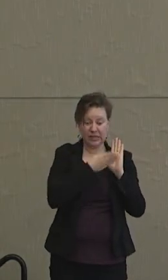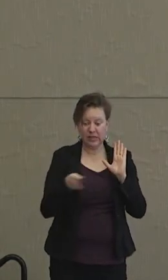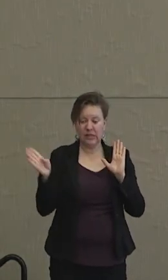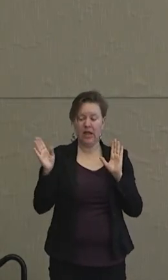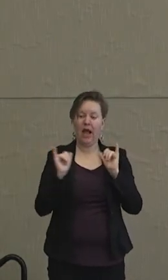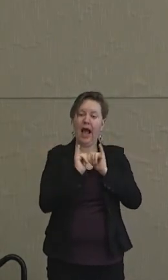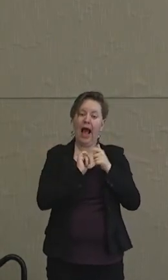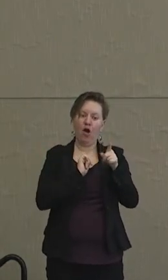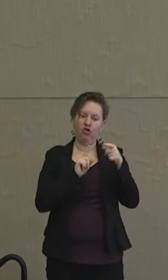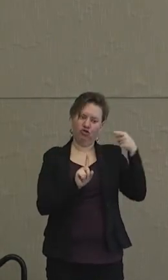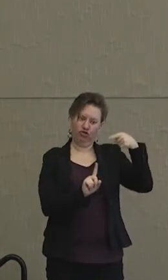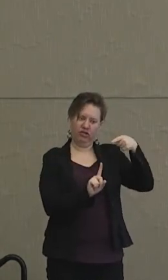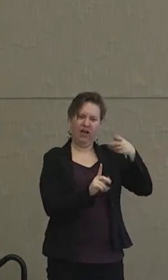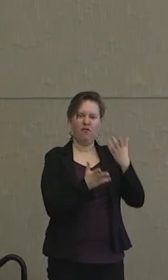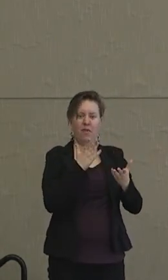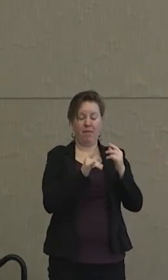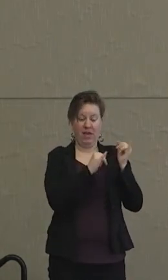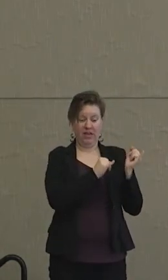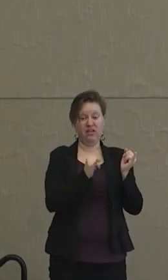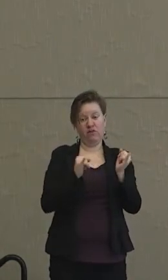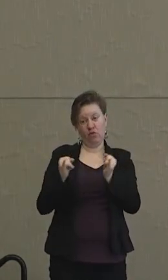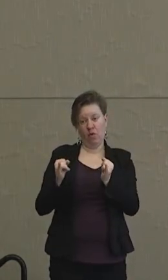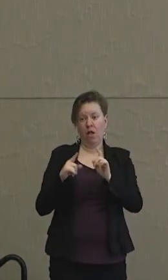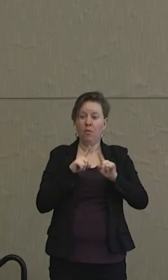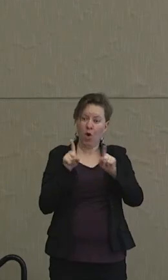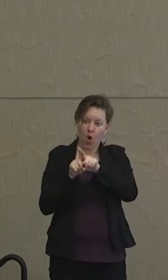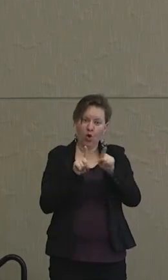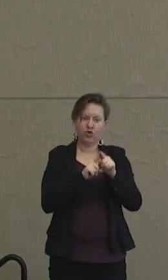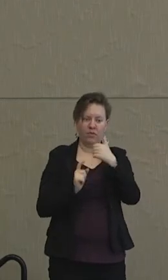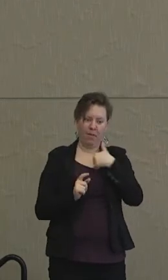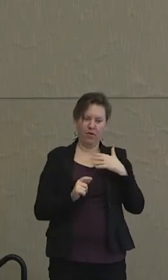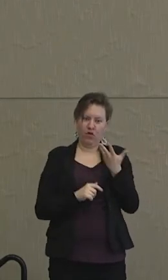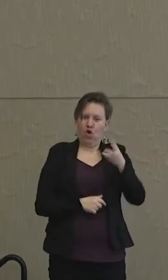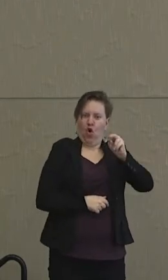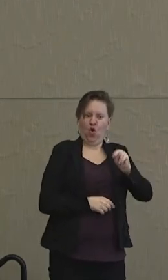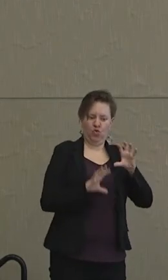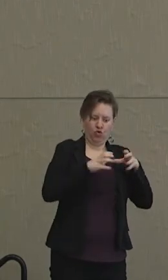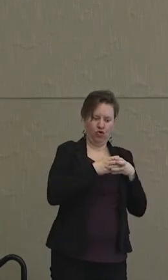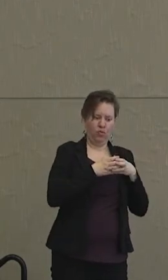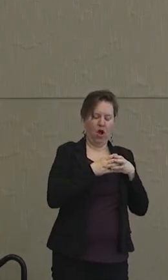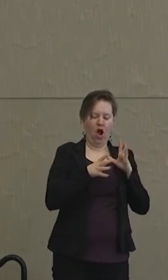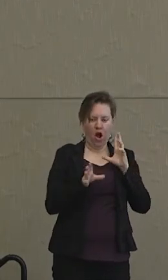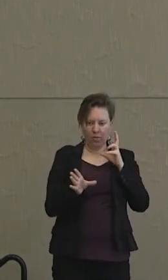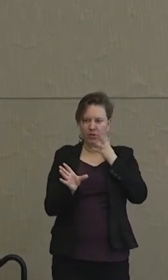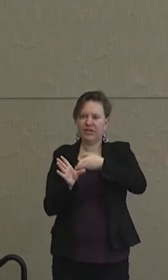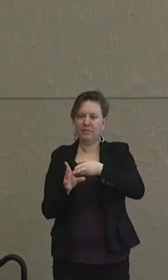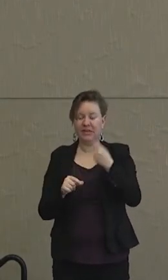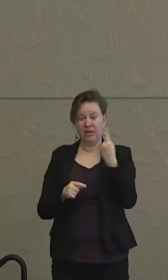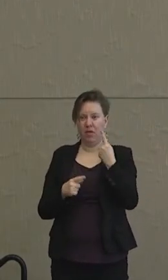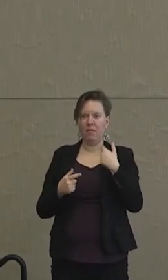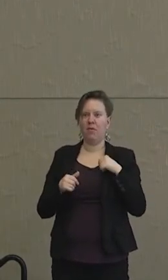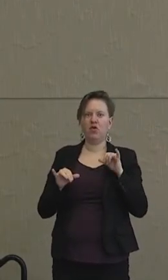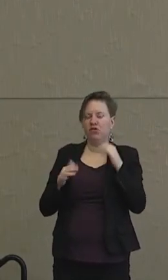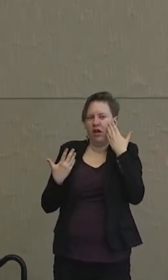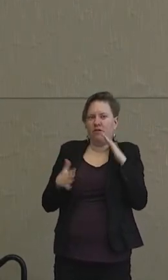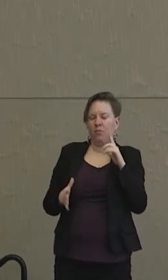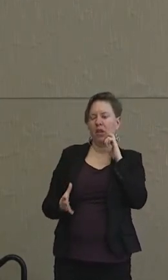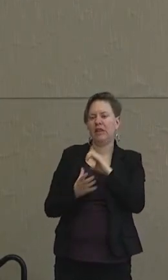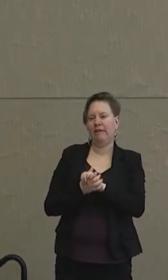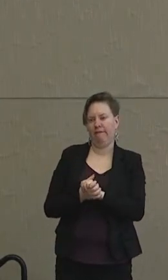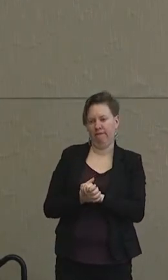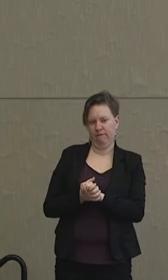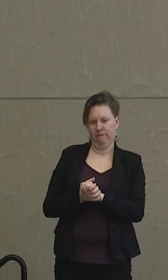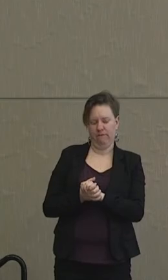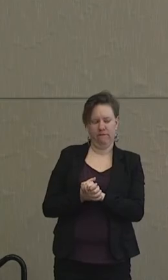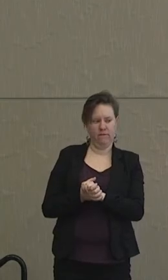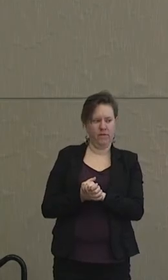which you yourself, maybe as an individual, but also members of your own group, are participating in something that you might not even believe in,